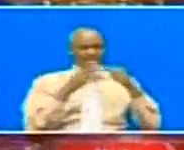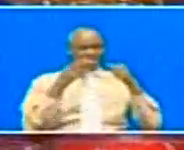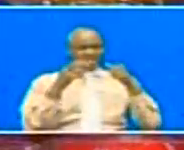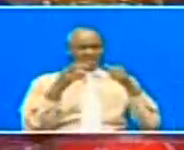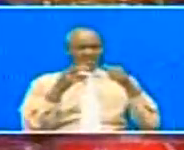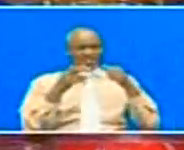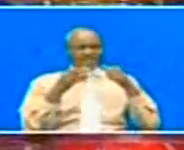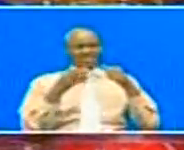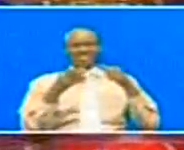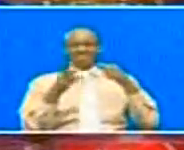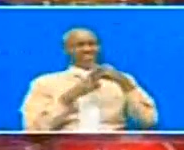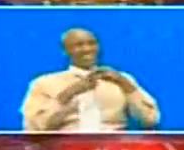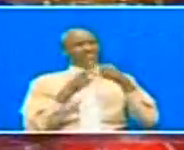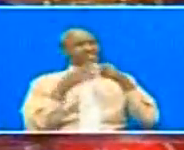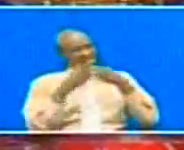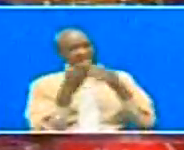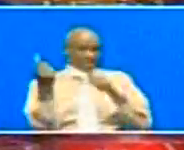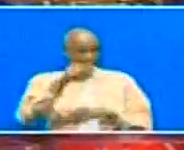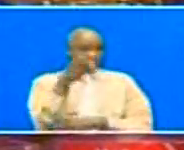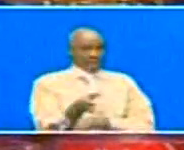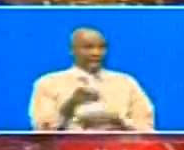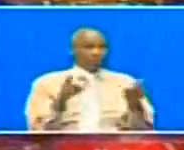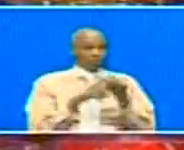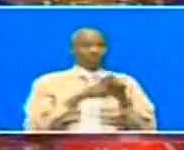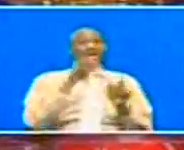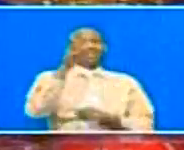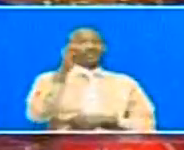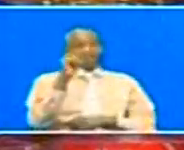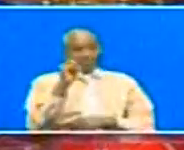1973. No, 79. Can't remember. I remember. And Sam Madoka was